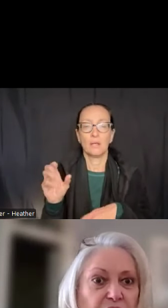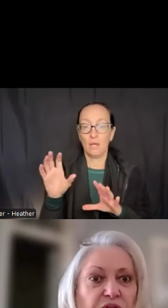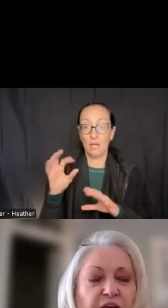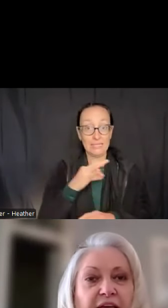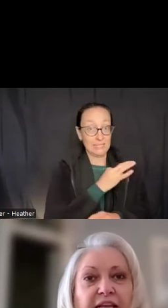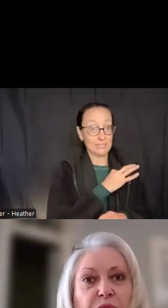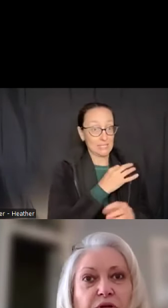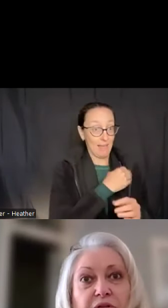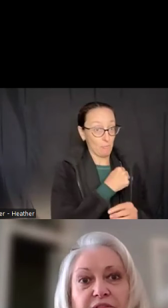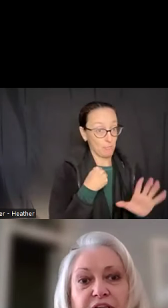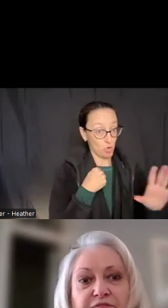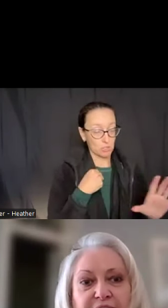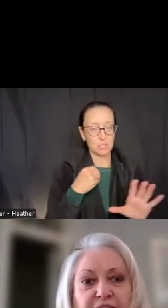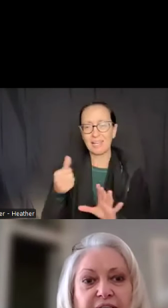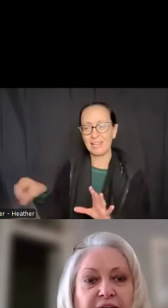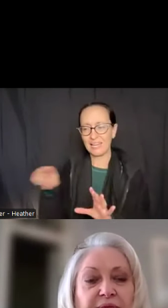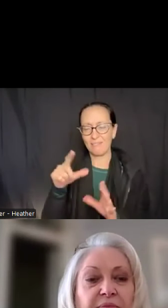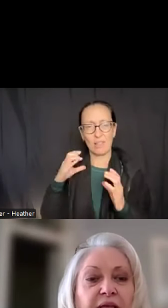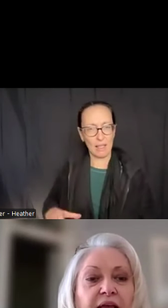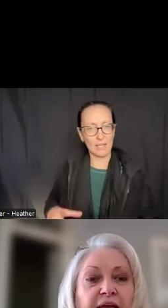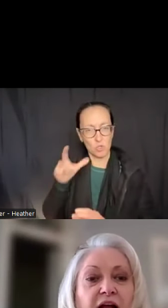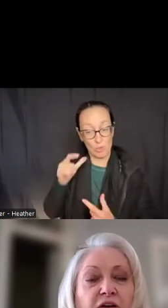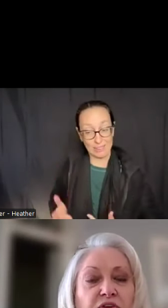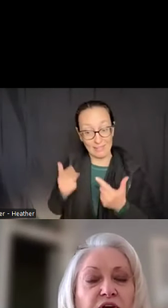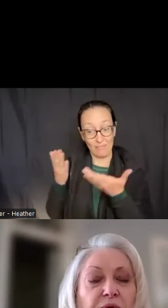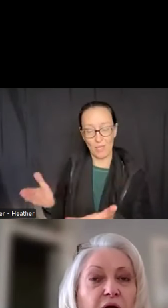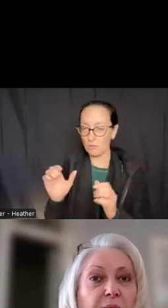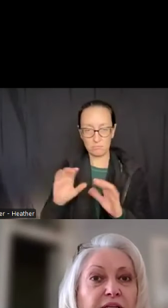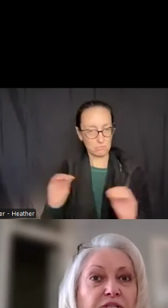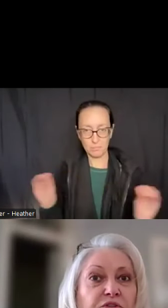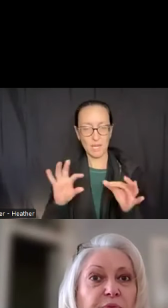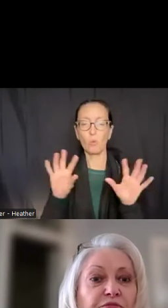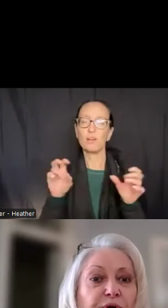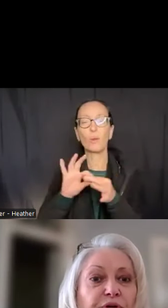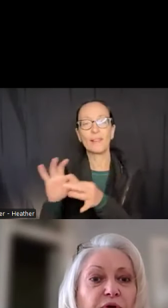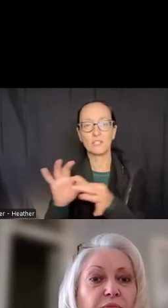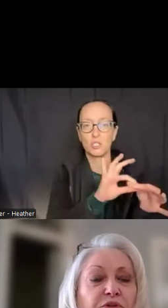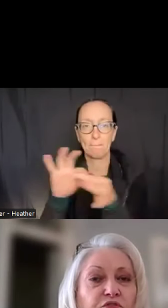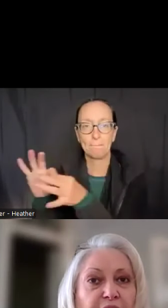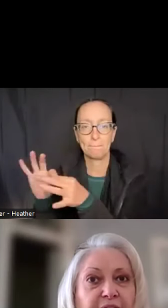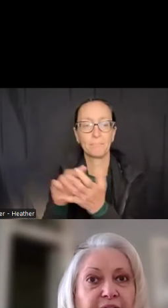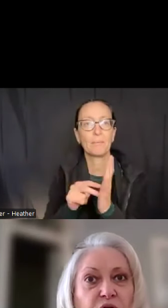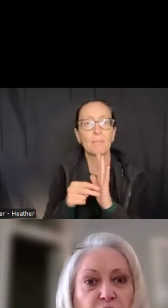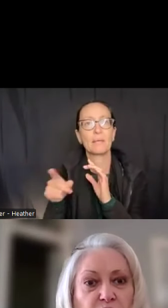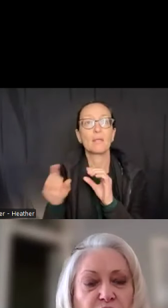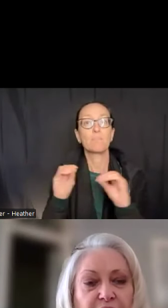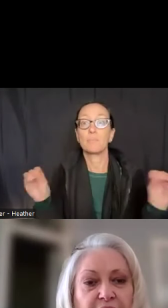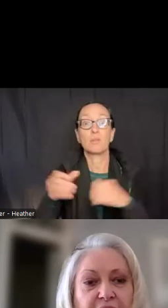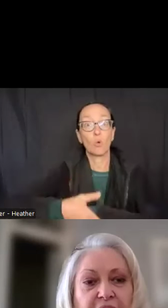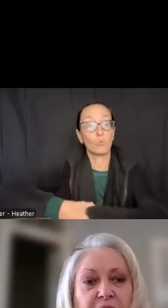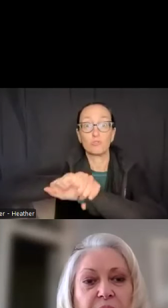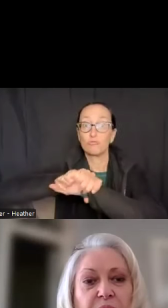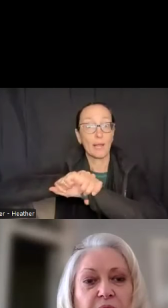staff members and anyone who lives in a facility. It also means that you should be free from restraint and